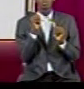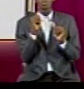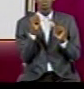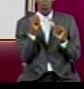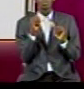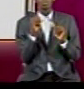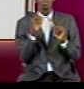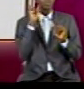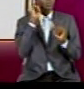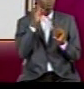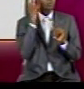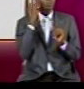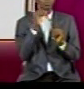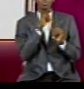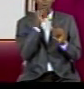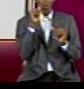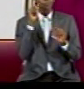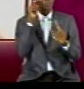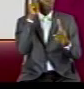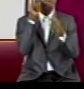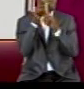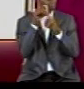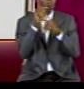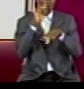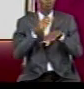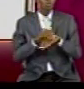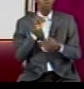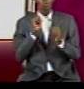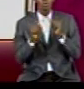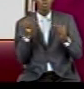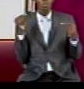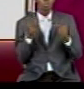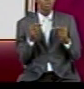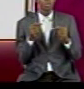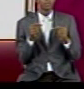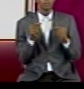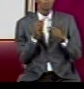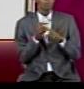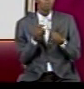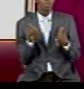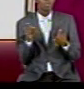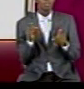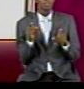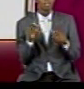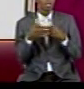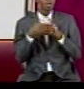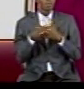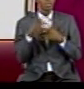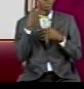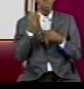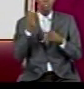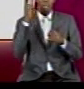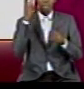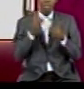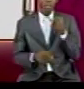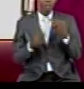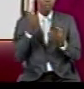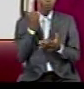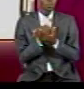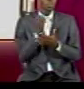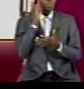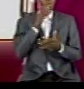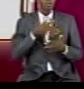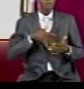the pain because I was like, I will go to the hospital. But immediately after the last amen, I felt the